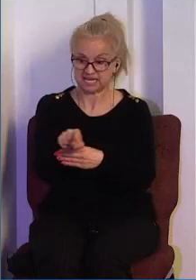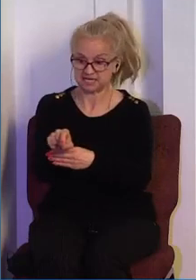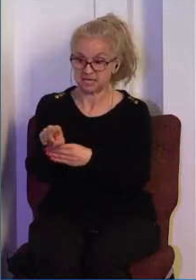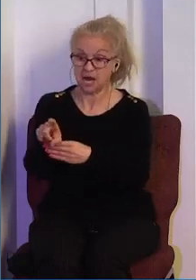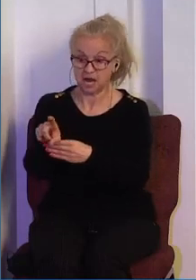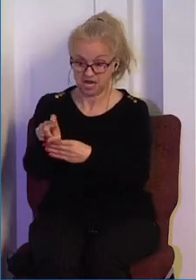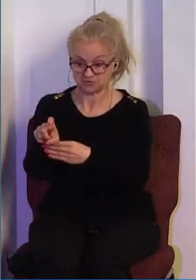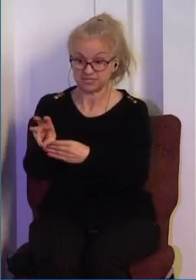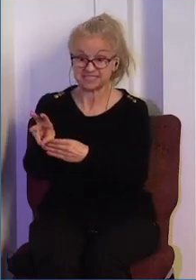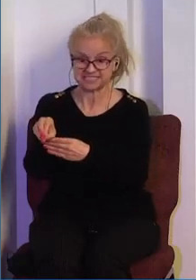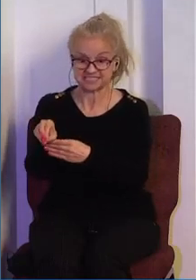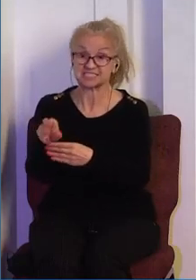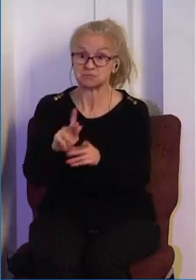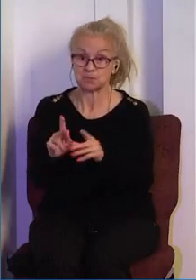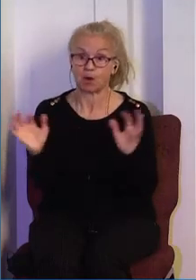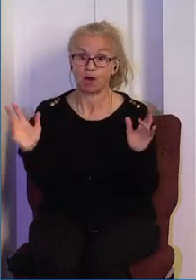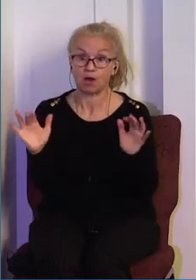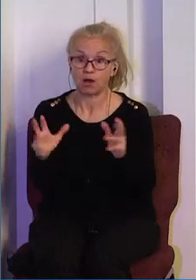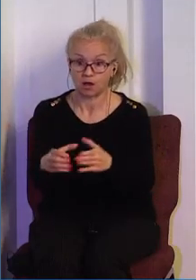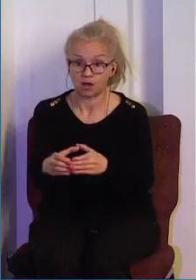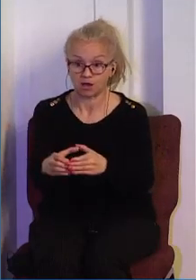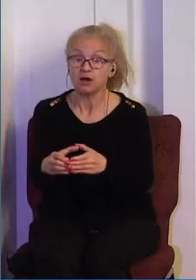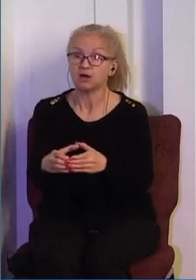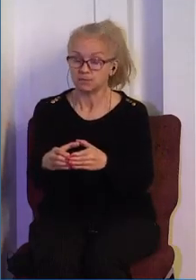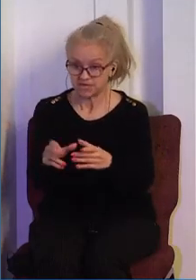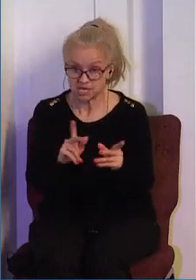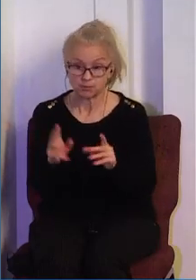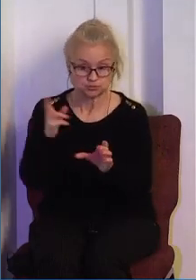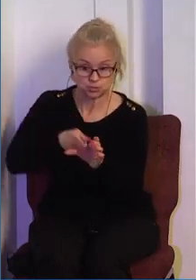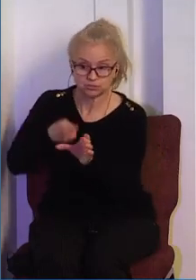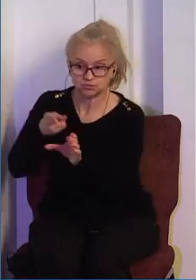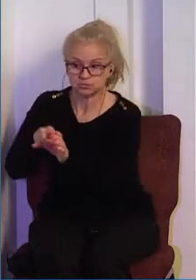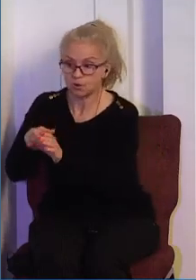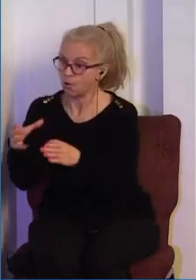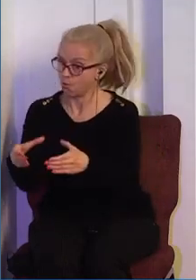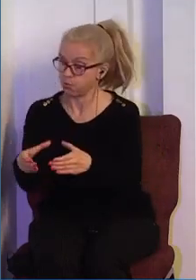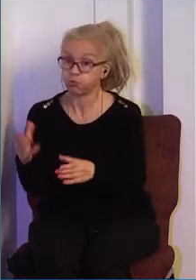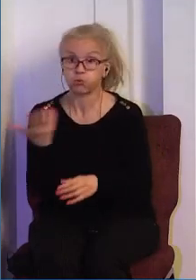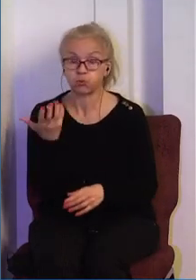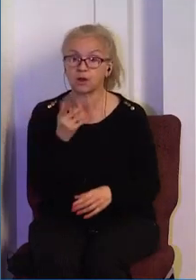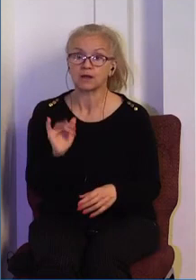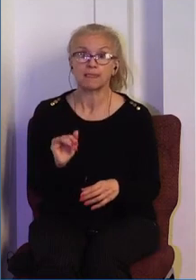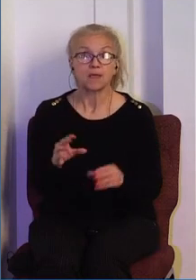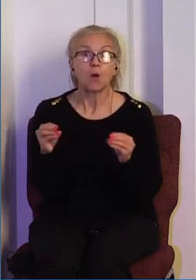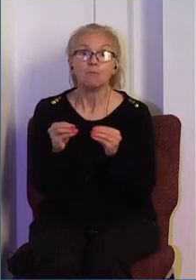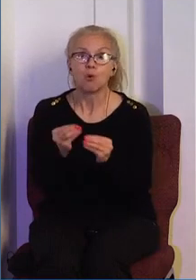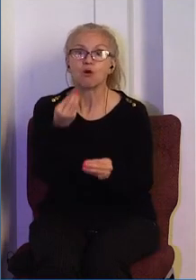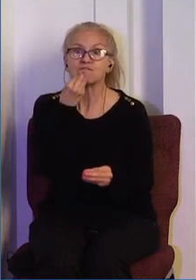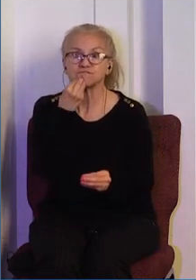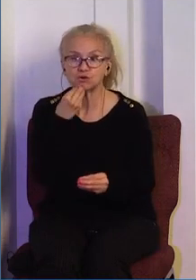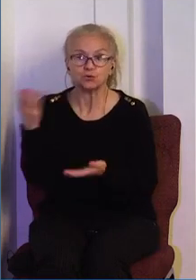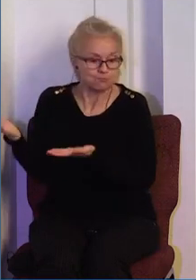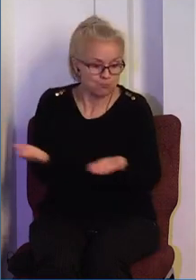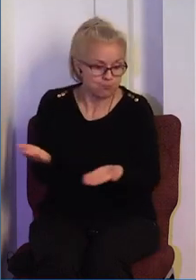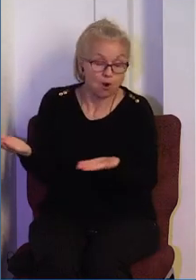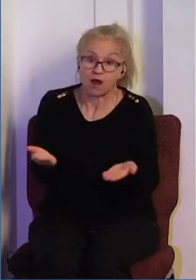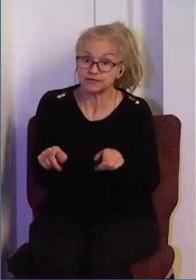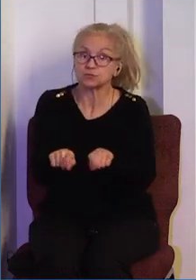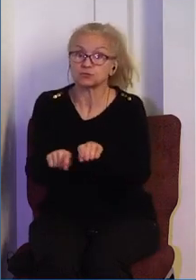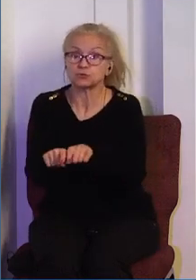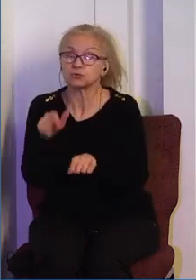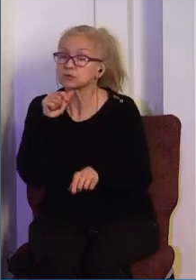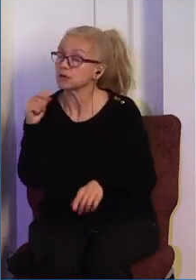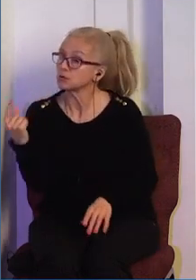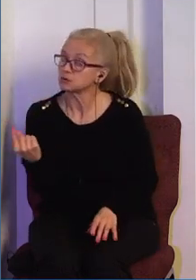I mean, we've had a lot of people joining us. We also are having more food come in, not only